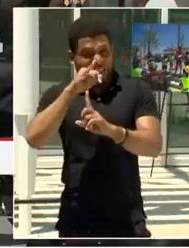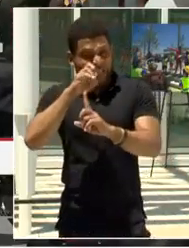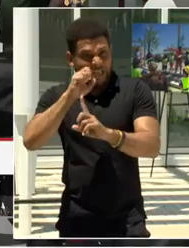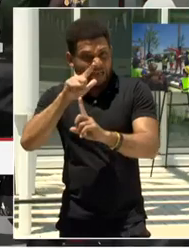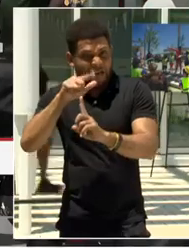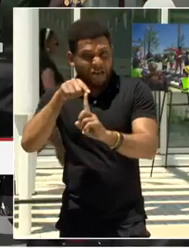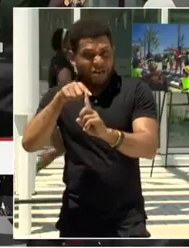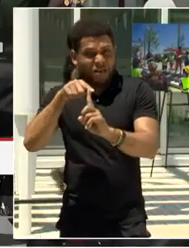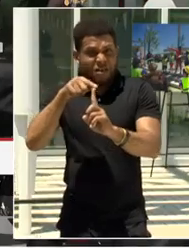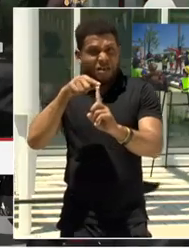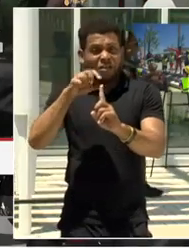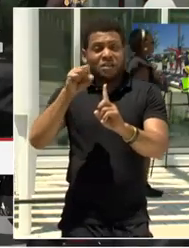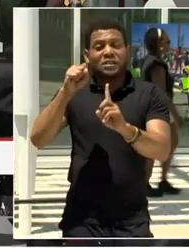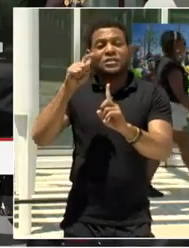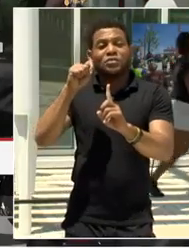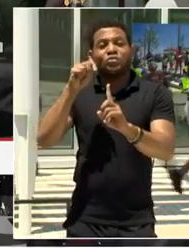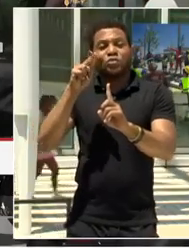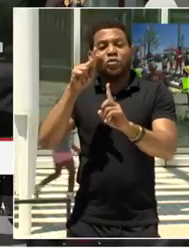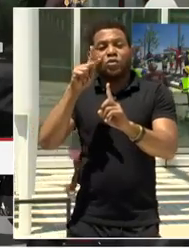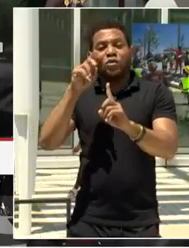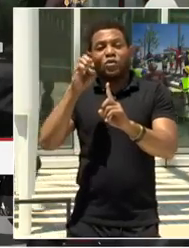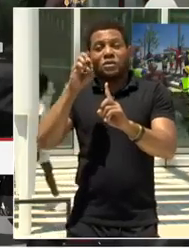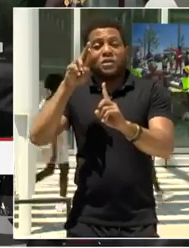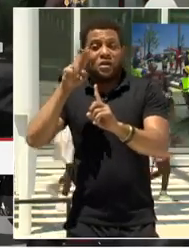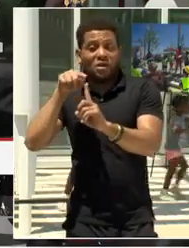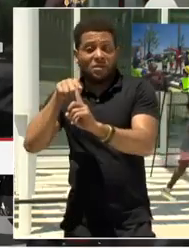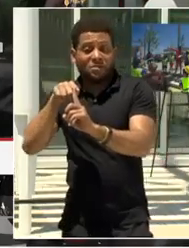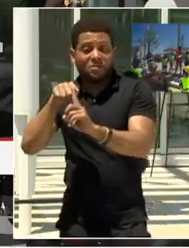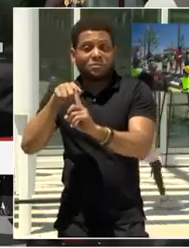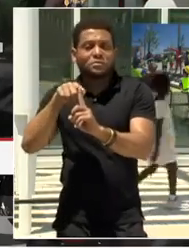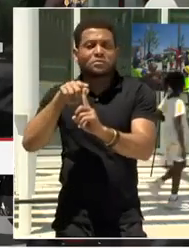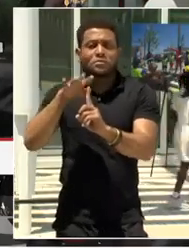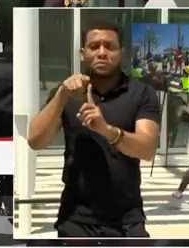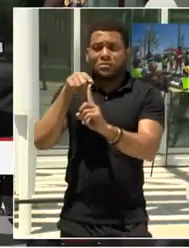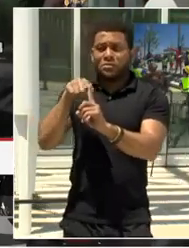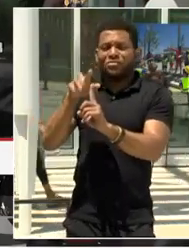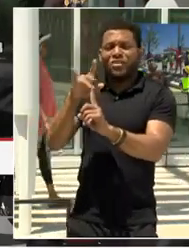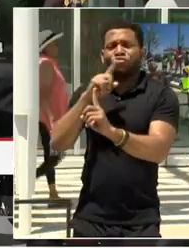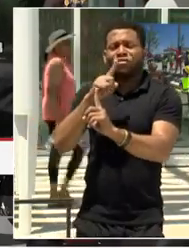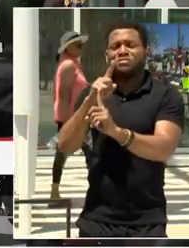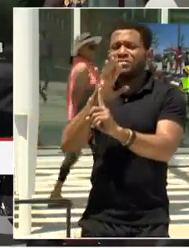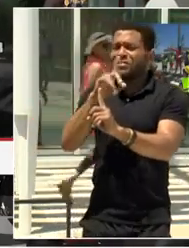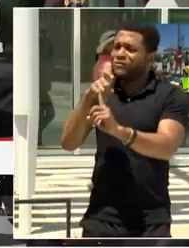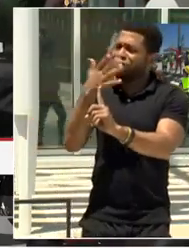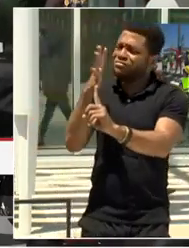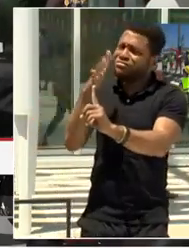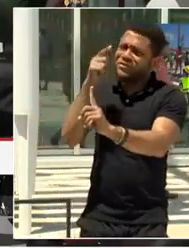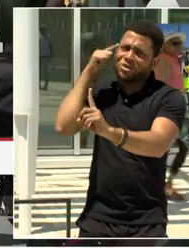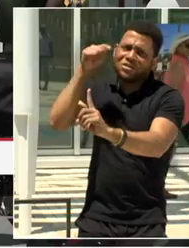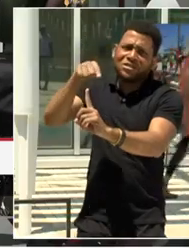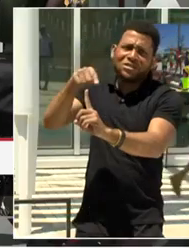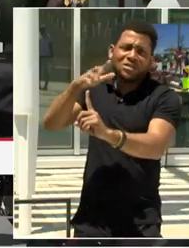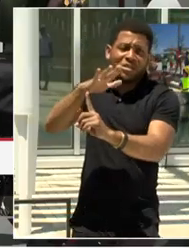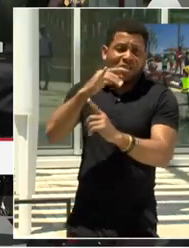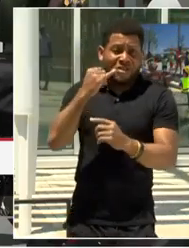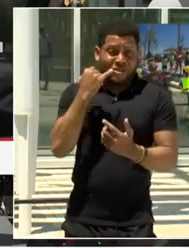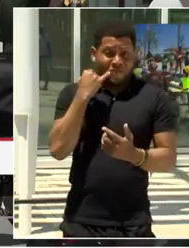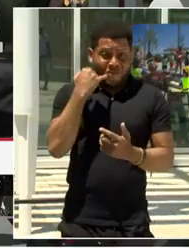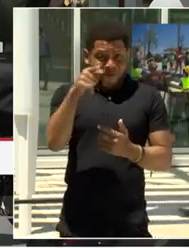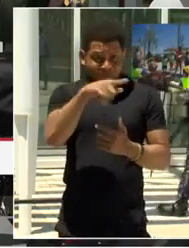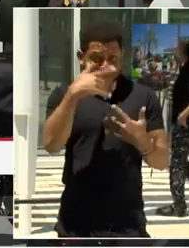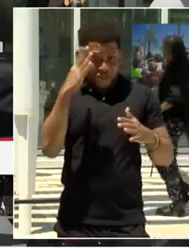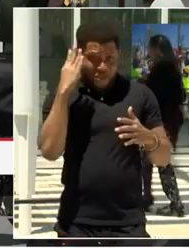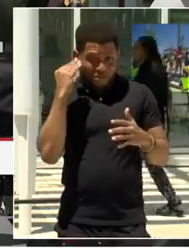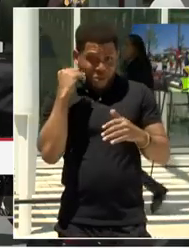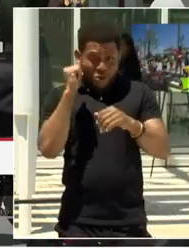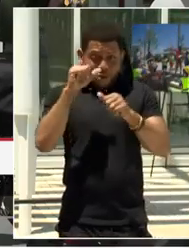as a neighbor, as a community leader, as a construction worker, as a developer, as an architect, you know Gilles. He has poured his